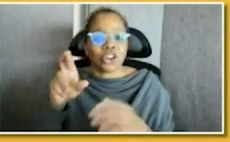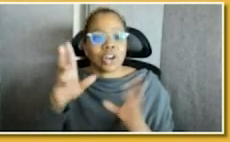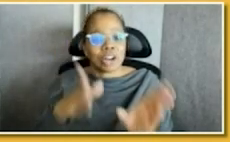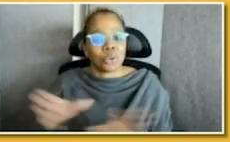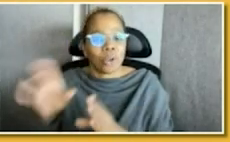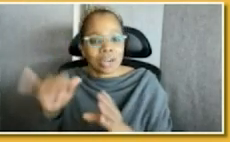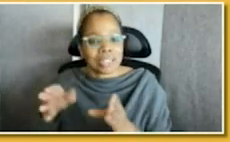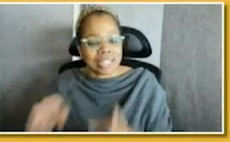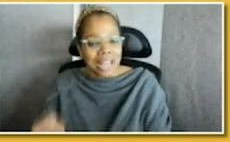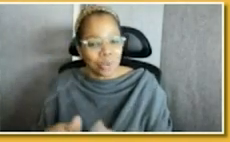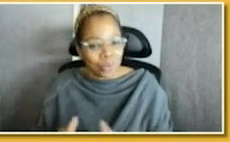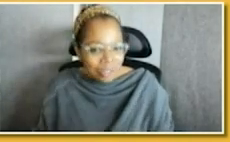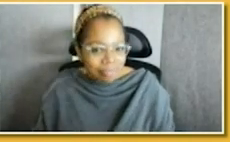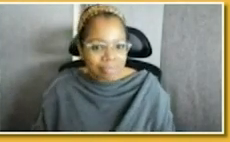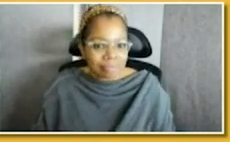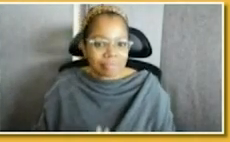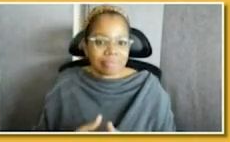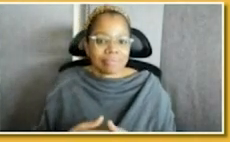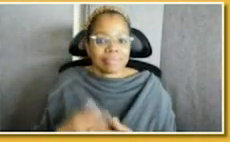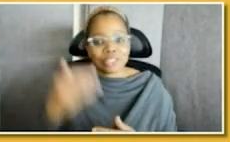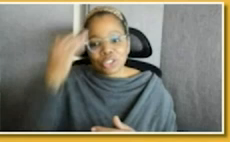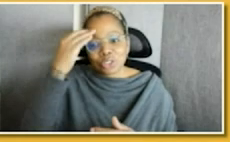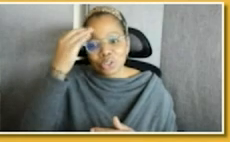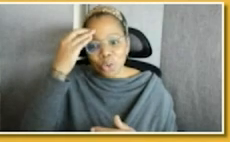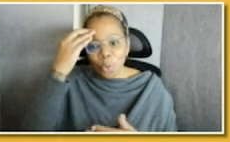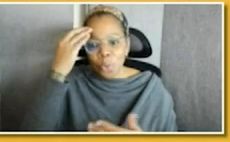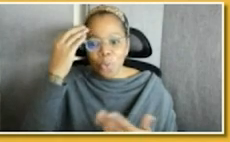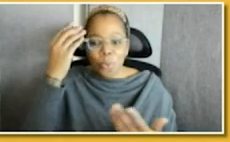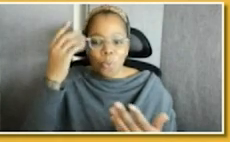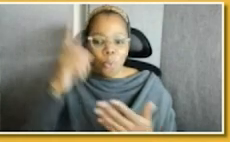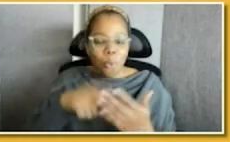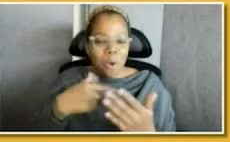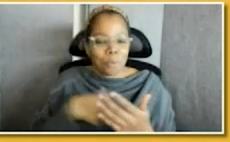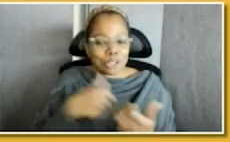know, get wise to what we're trying to do.